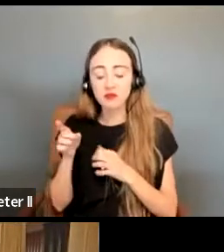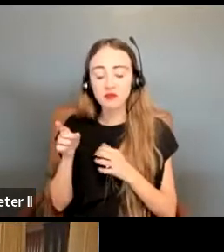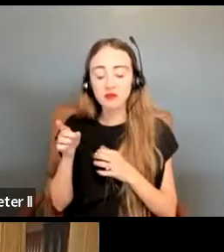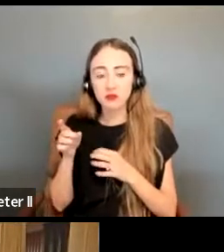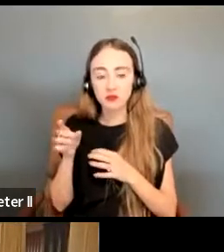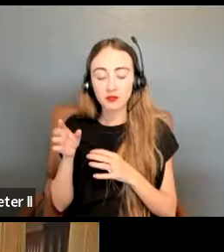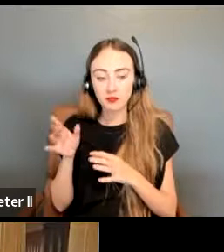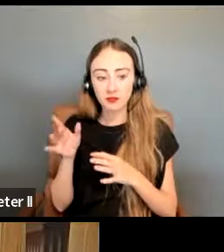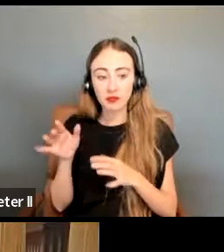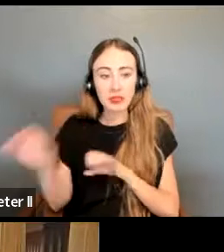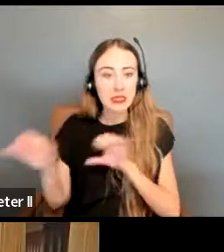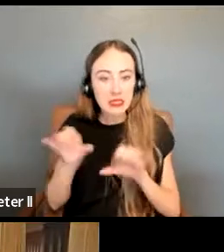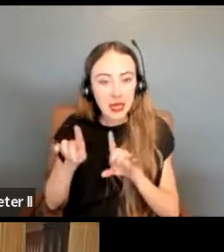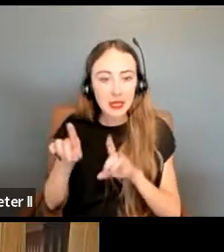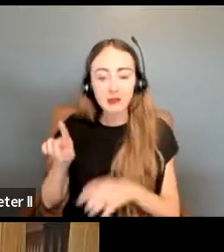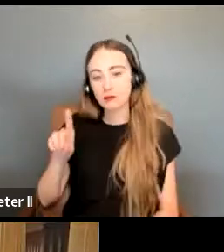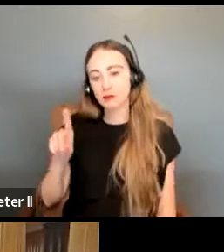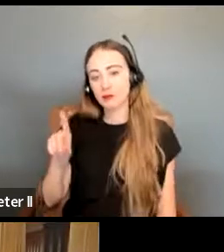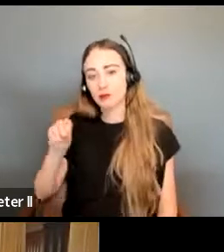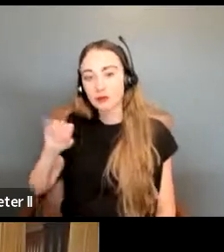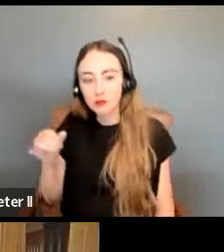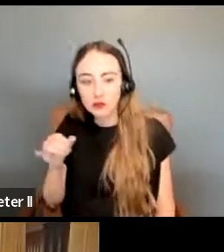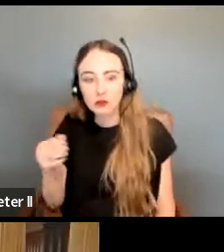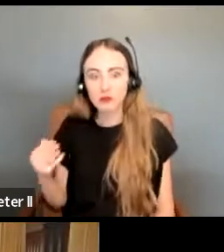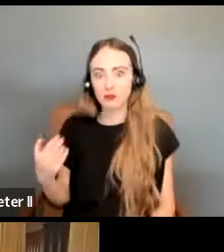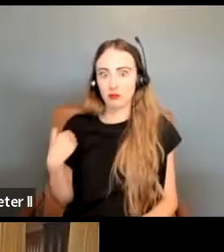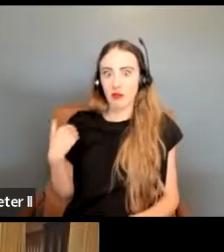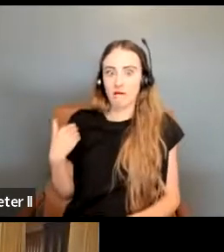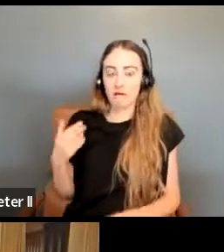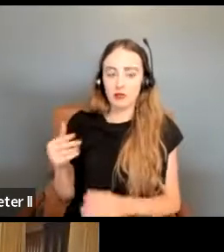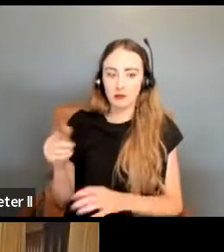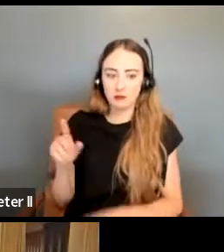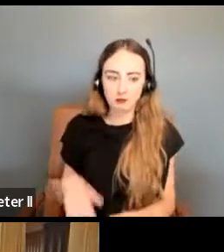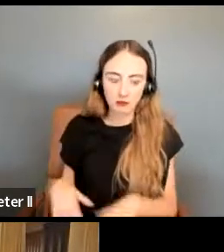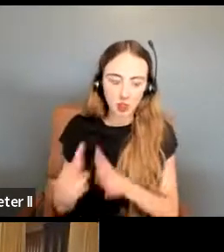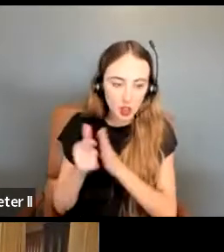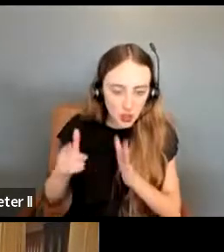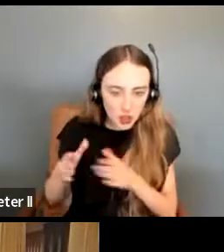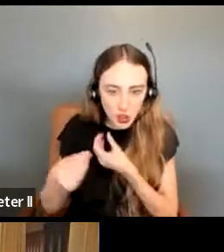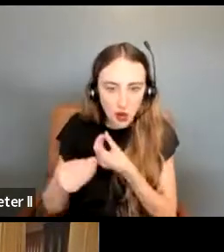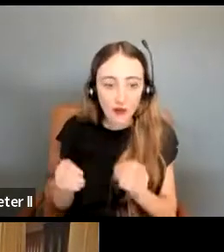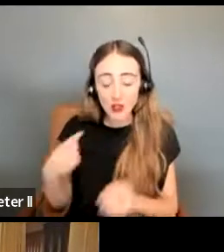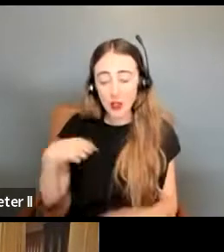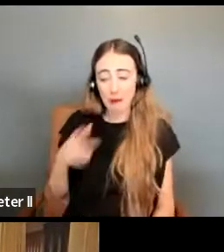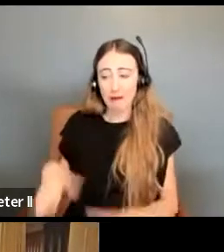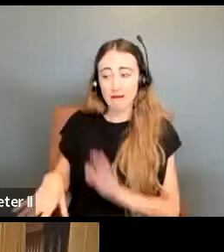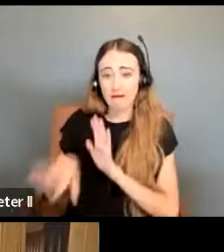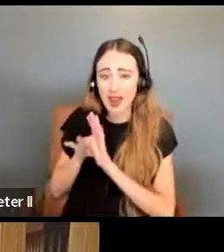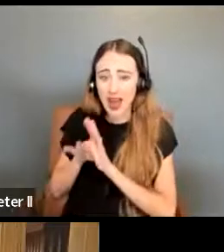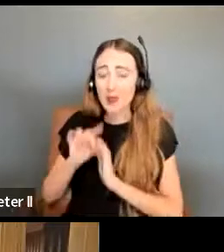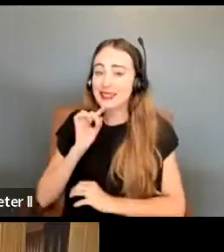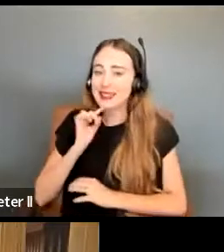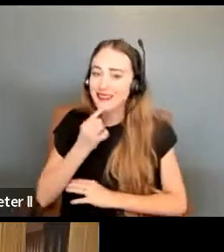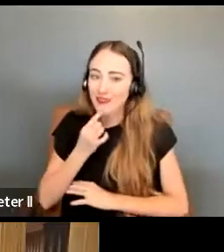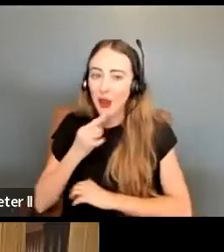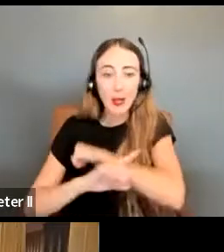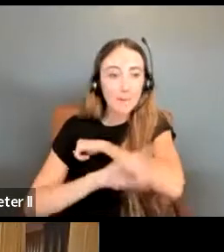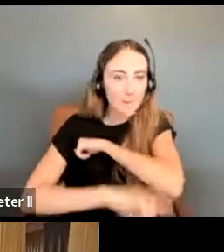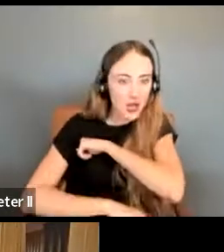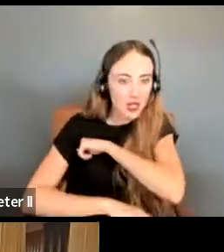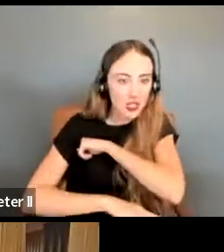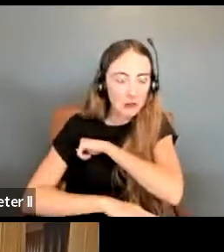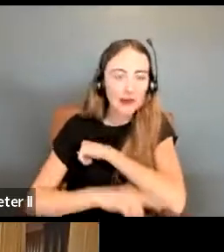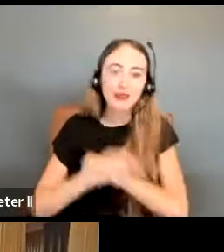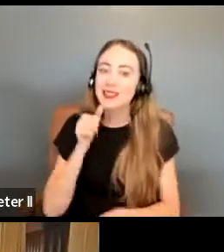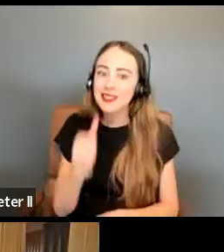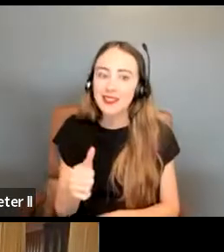of Justice, the same Department of Justice that employs the U.S. Attorney's Office. The NIJ has found that the severity of punishment, that is the length of sentence, is not